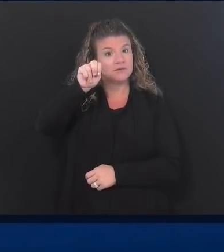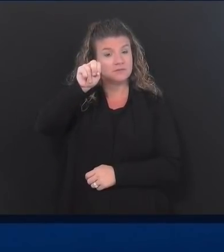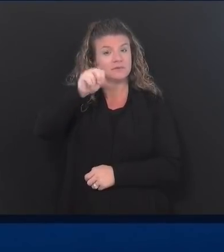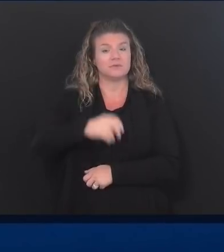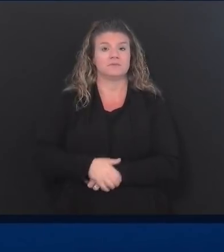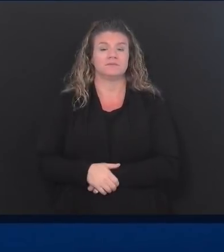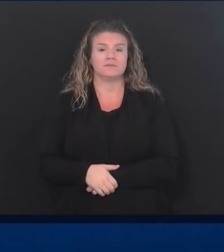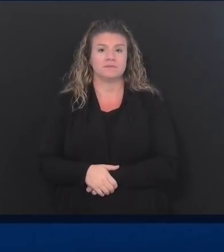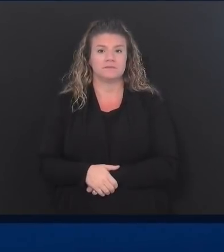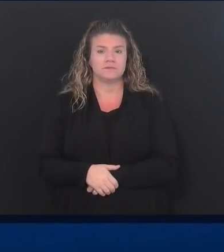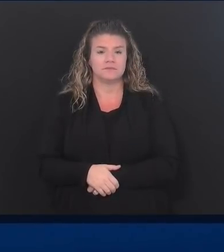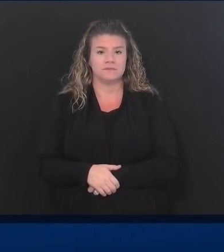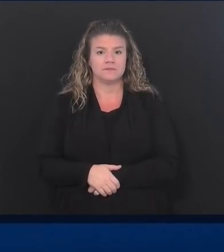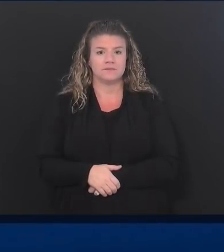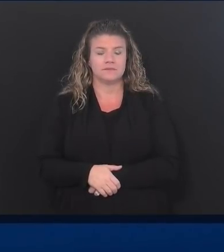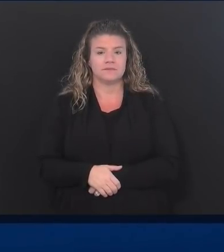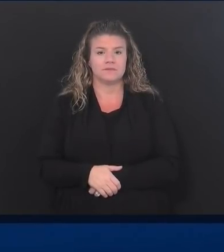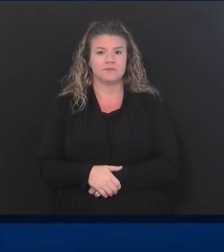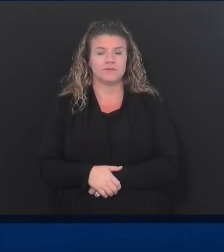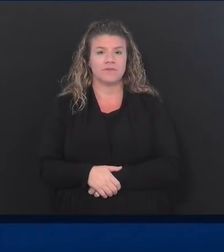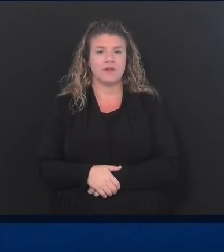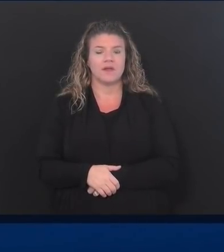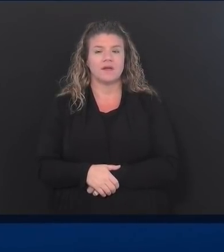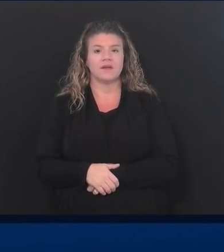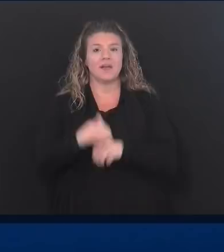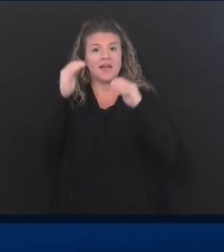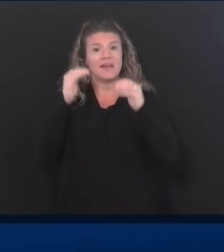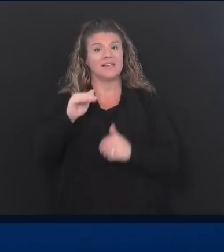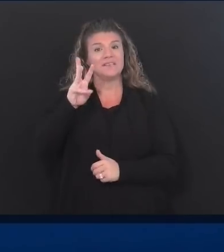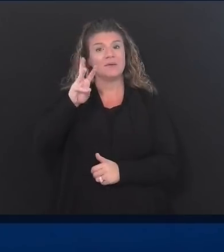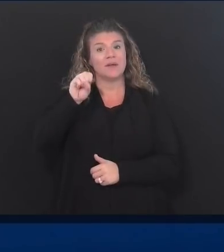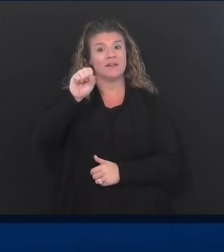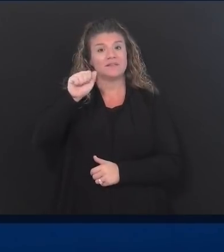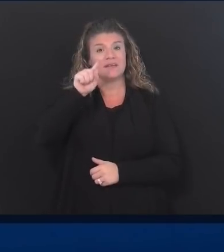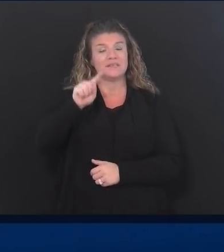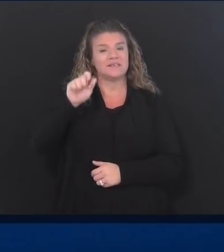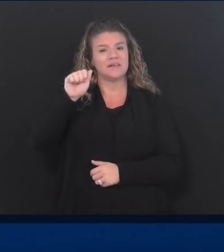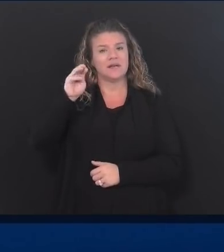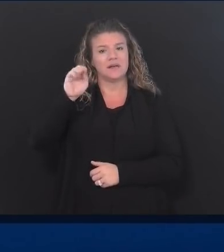Okay, thanks. Up next, let's go to Amanda Barron with WSAZ.